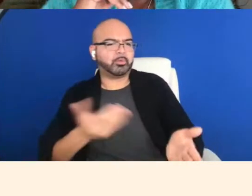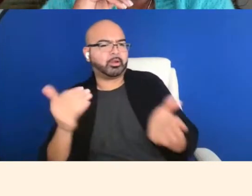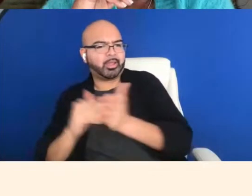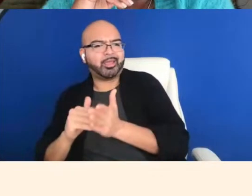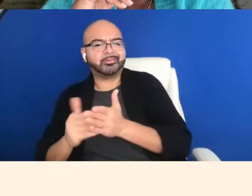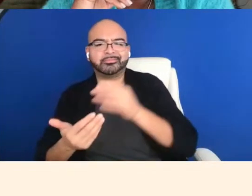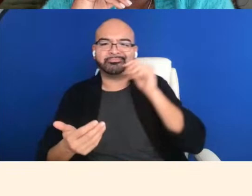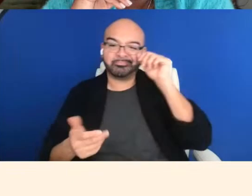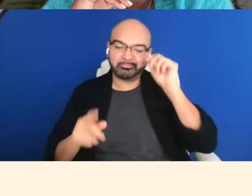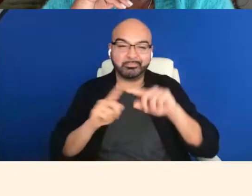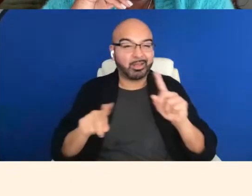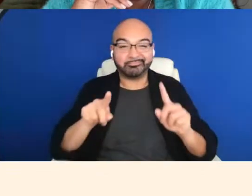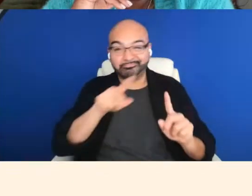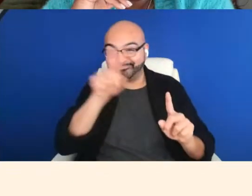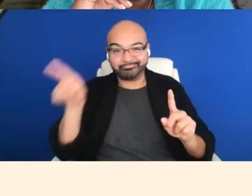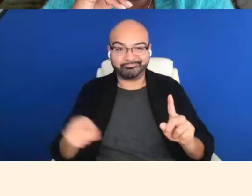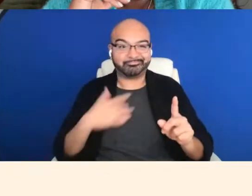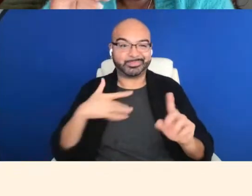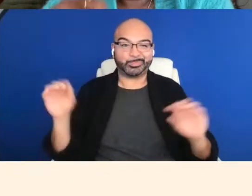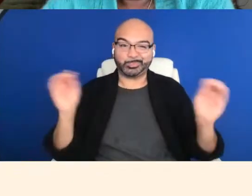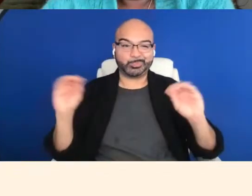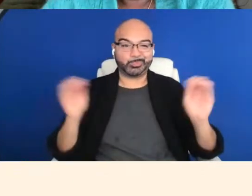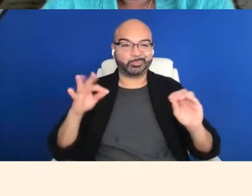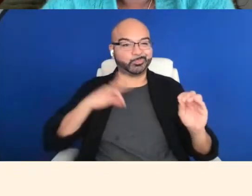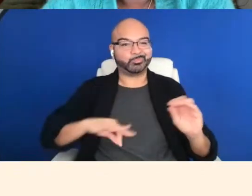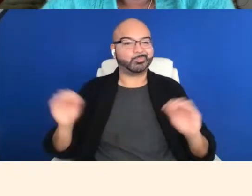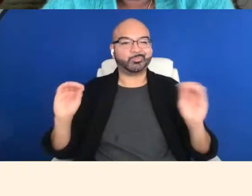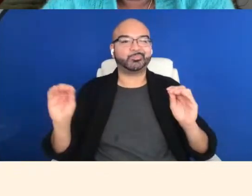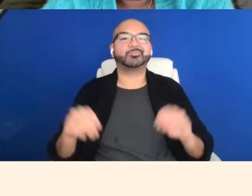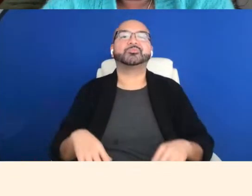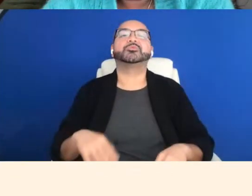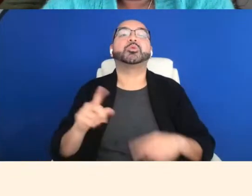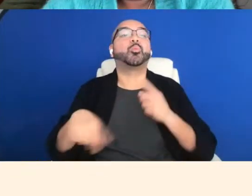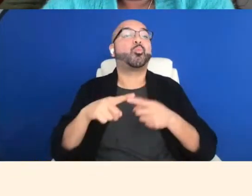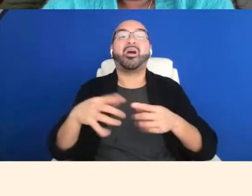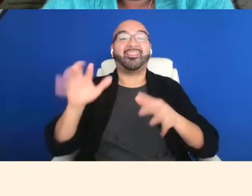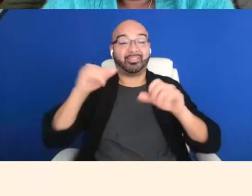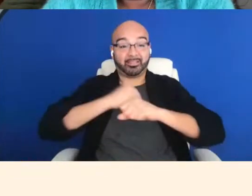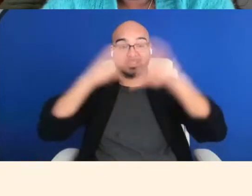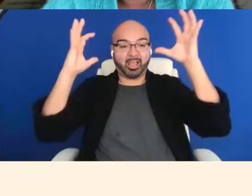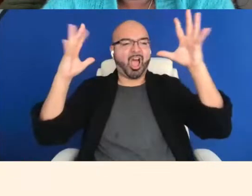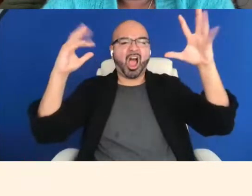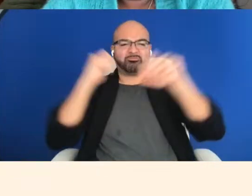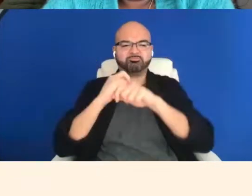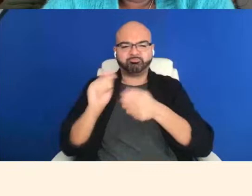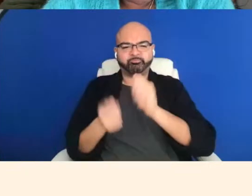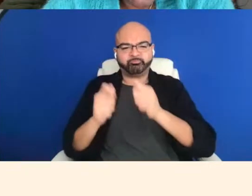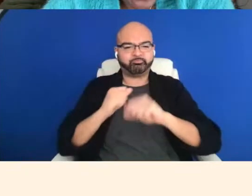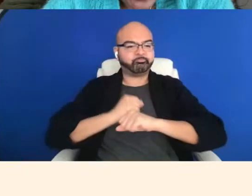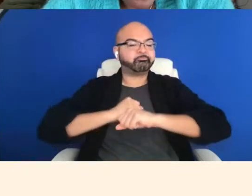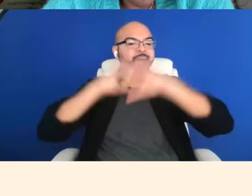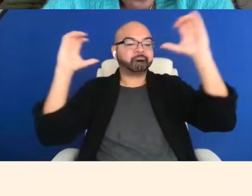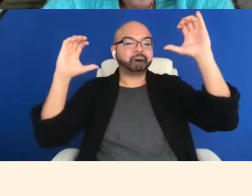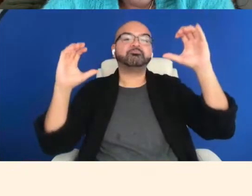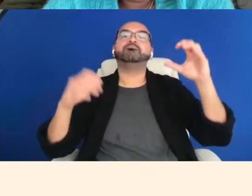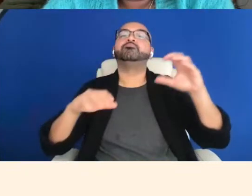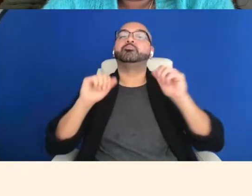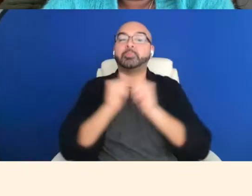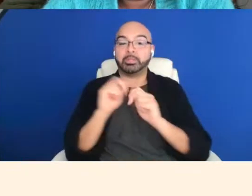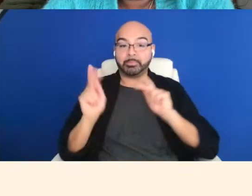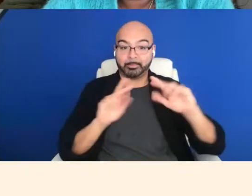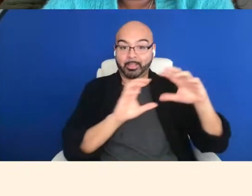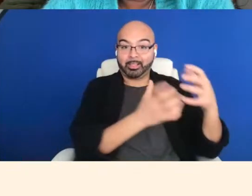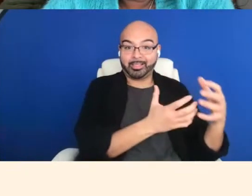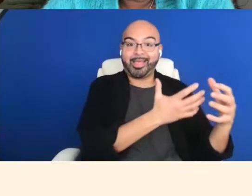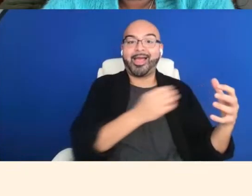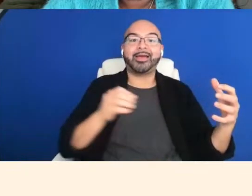So when you reimagine that from the people and a mission aligned bank that is